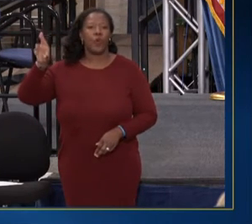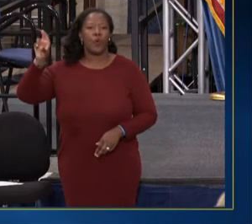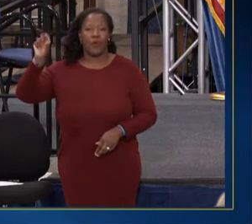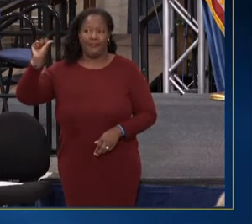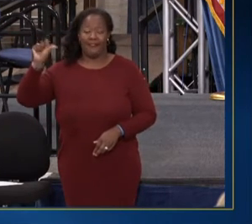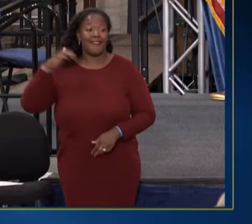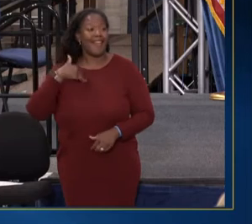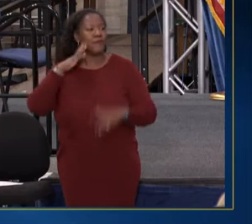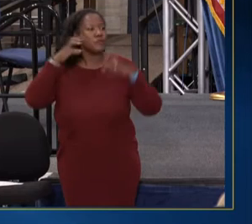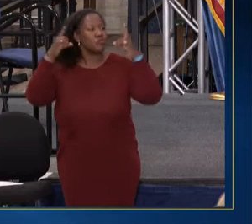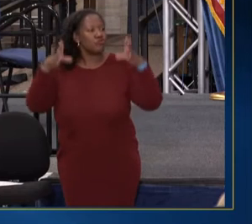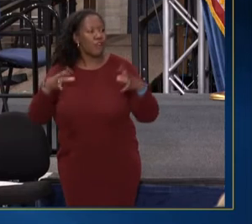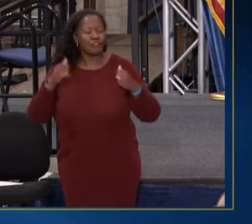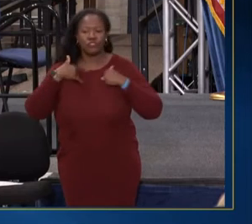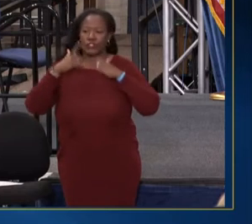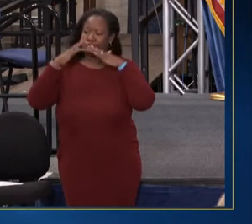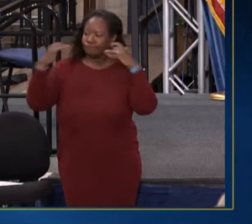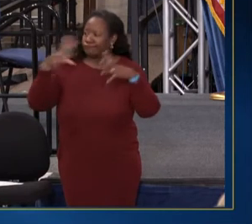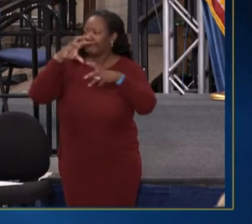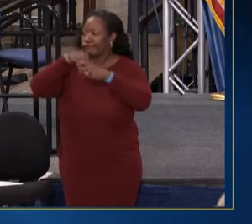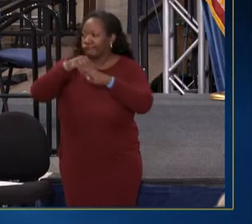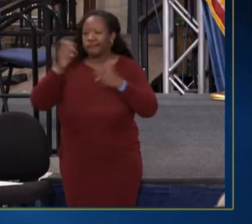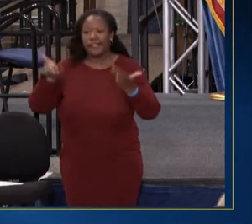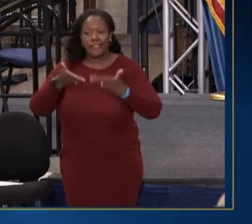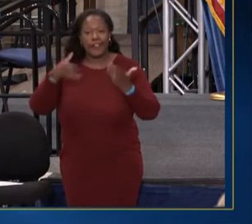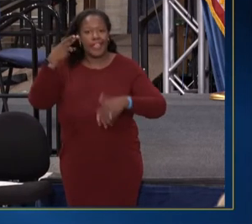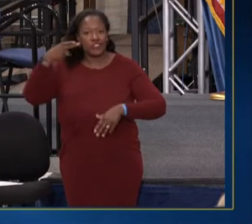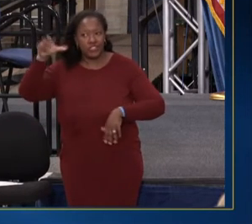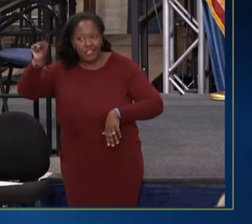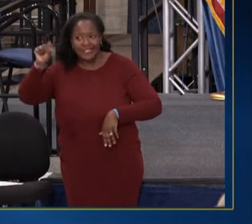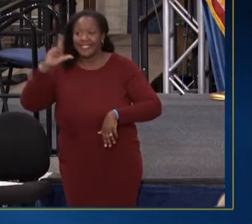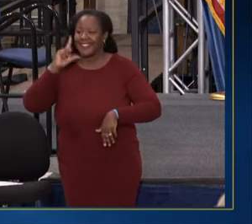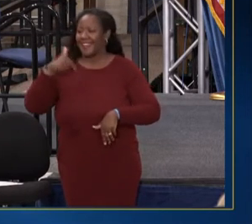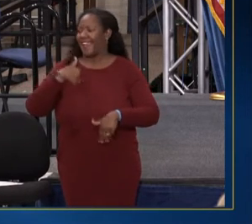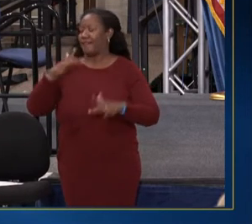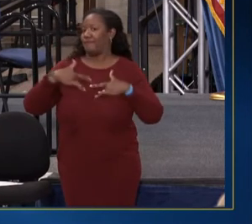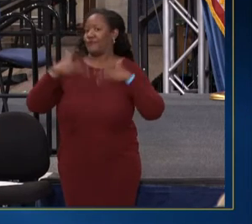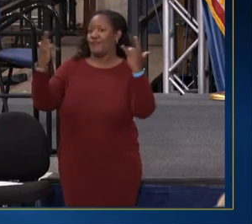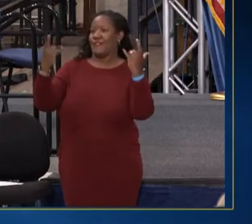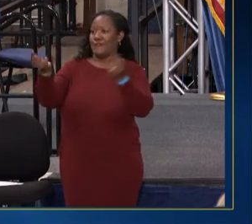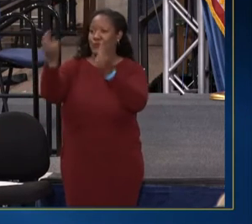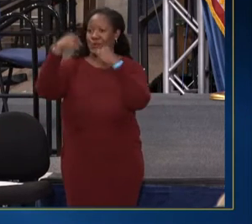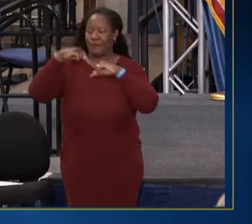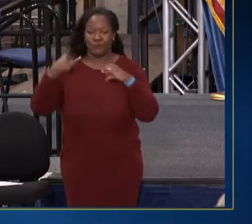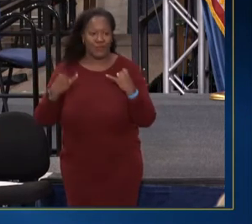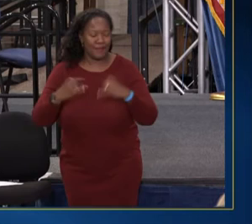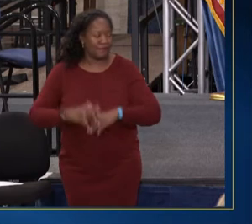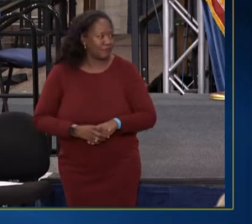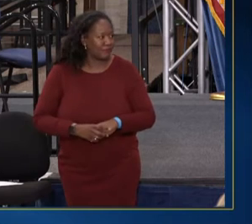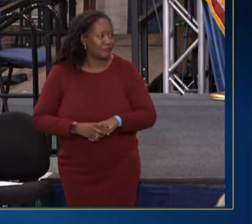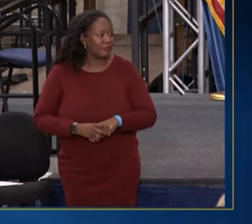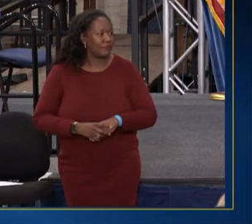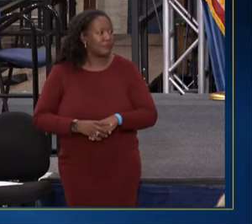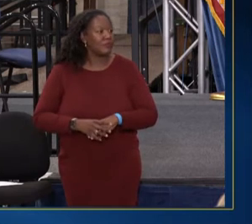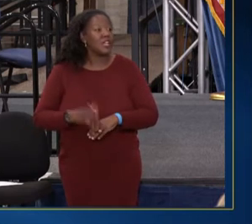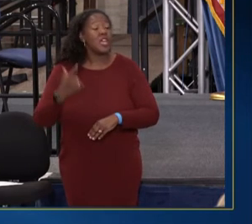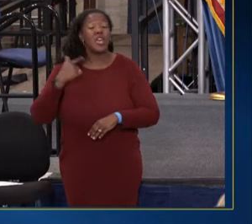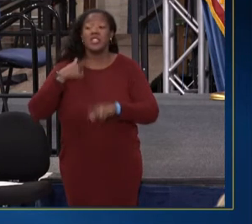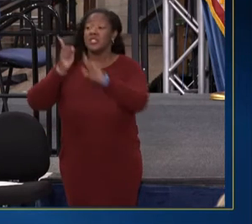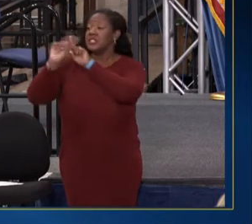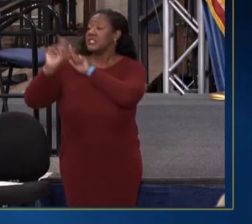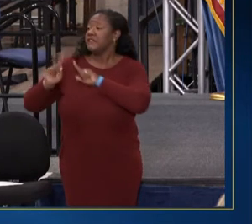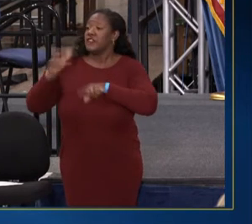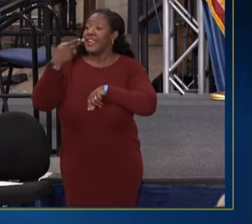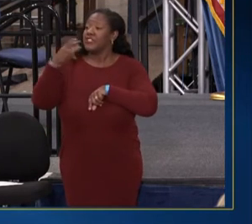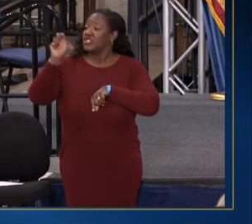here at HHS, and we're so delighted to have you here with us today. Throughout the day, administration and HHS leaders will